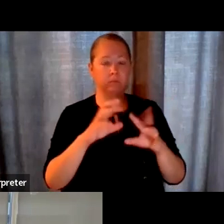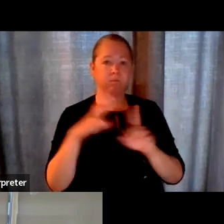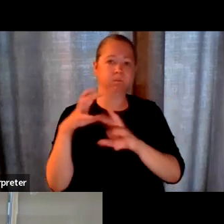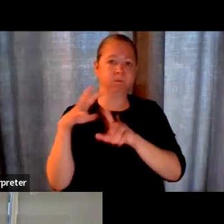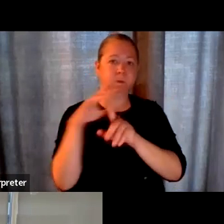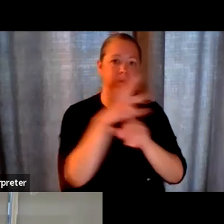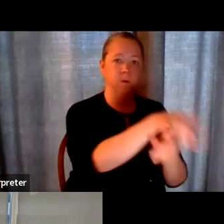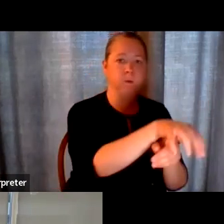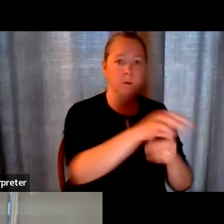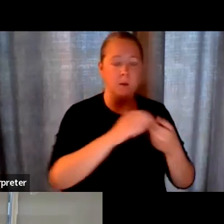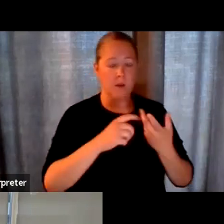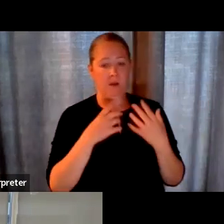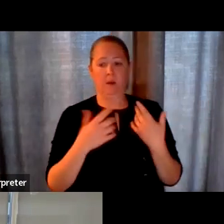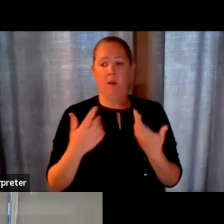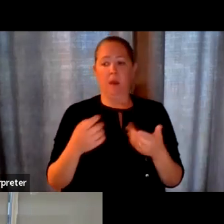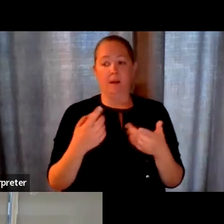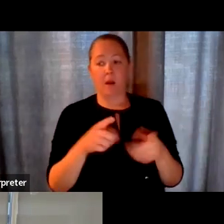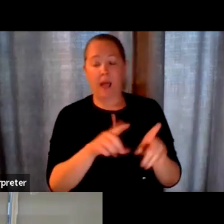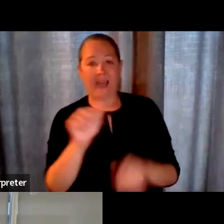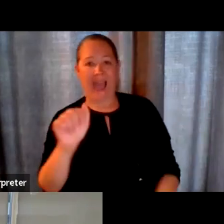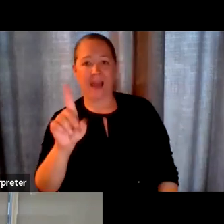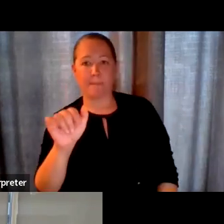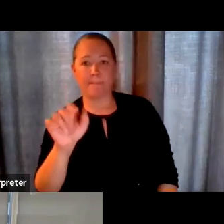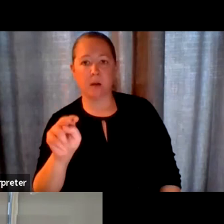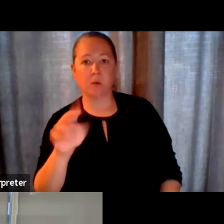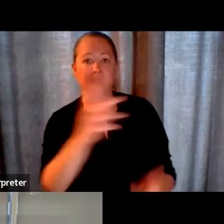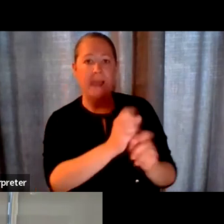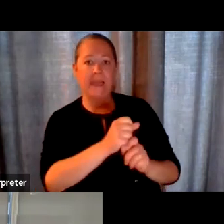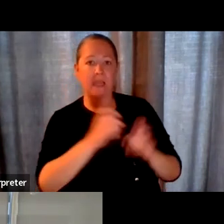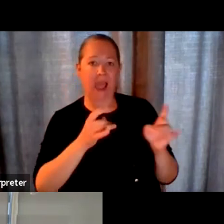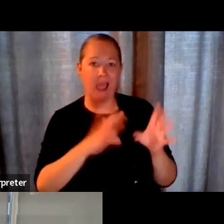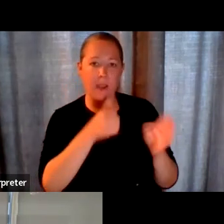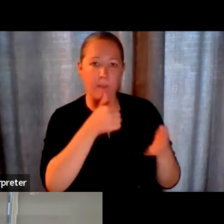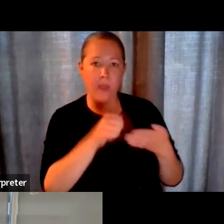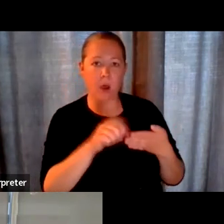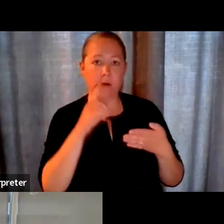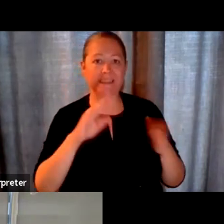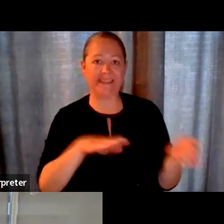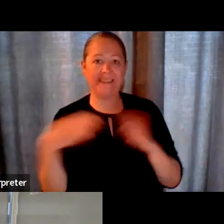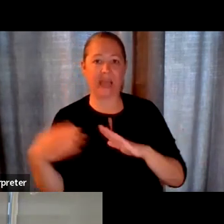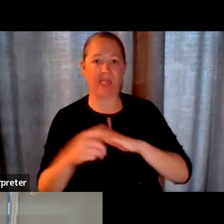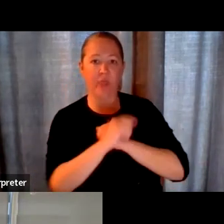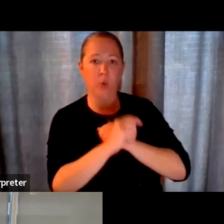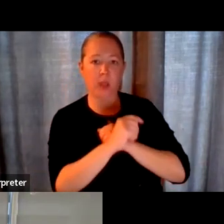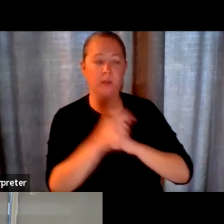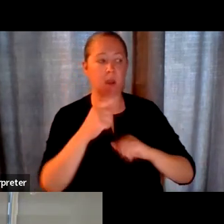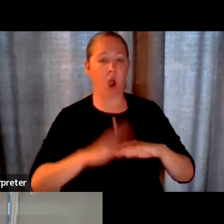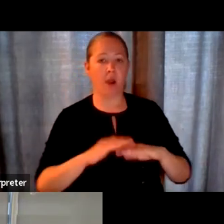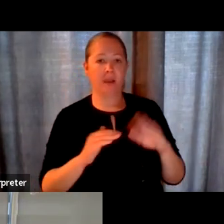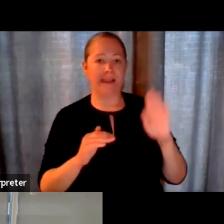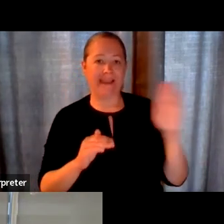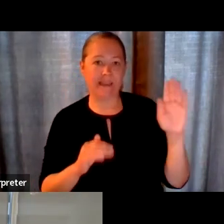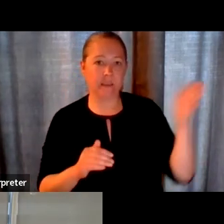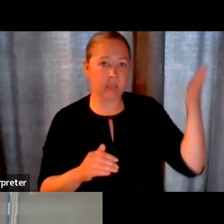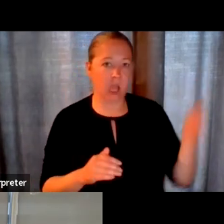the administration was getting hate mail, death threats from the public who were on Kennedy's side and wanted the district to just let him